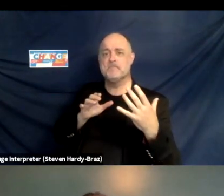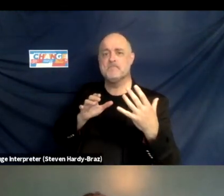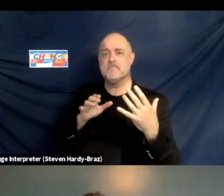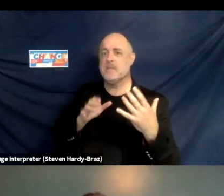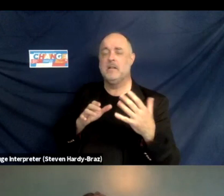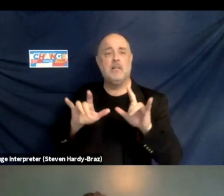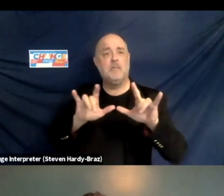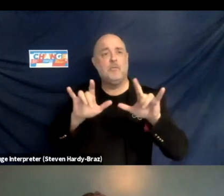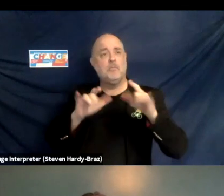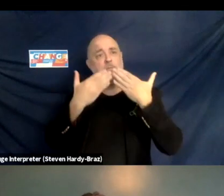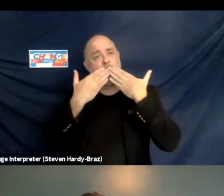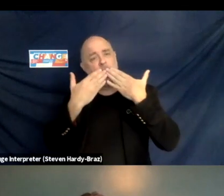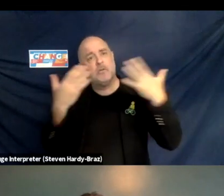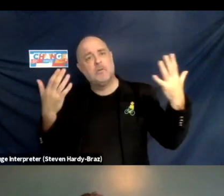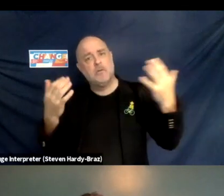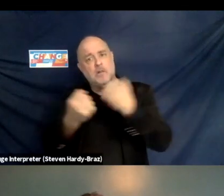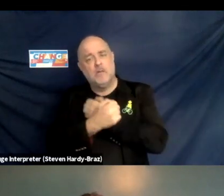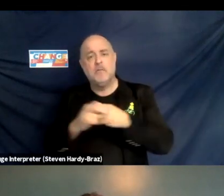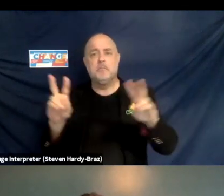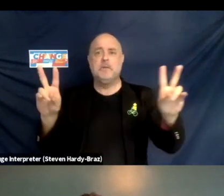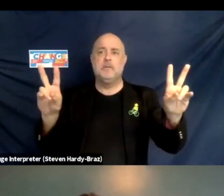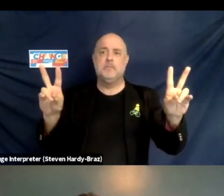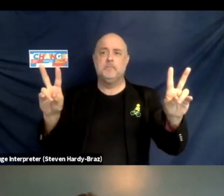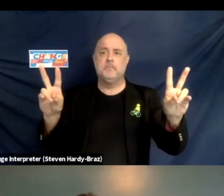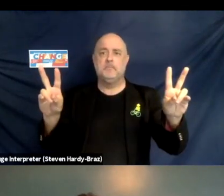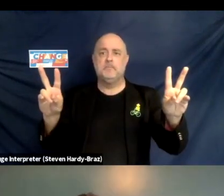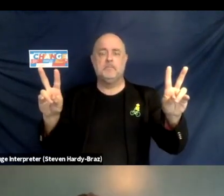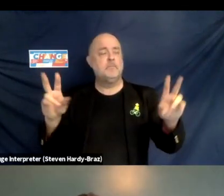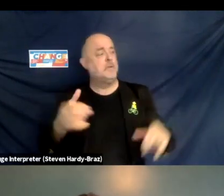love to all of you. Peace.